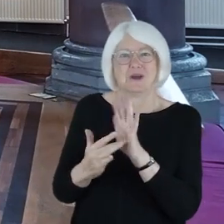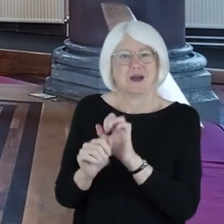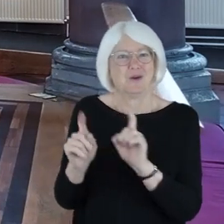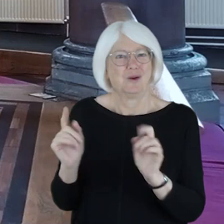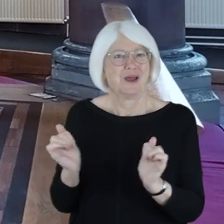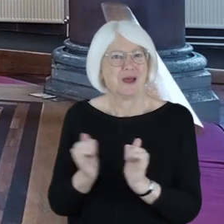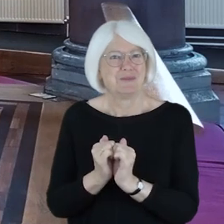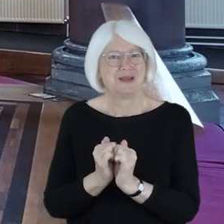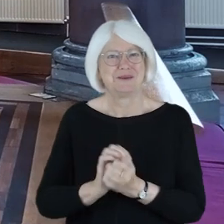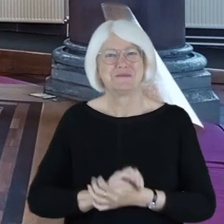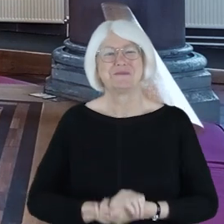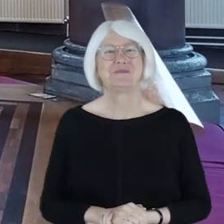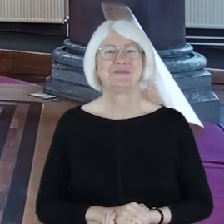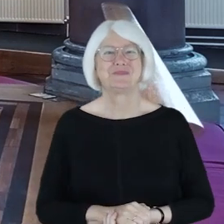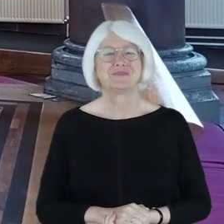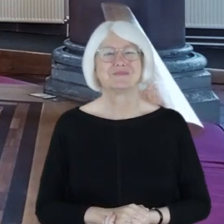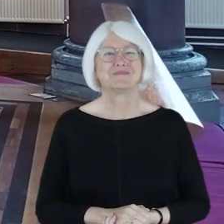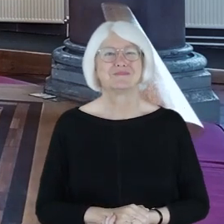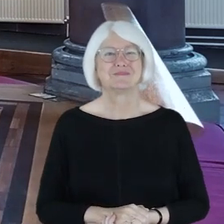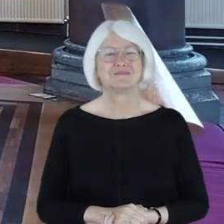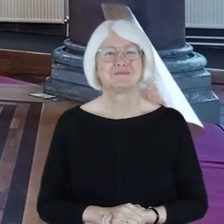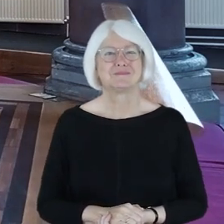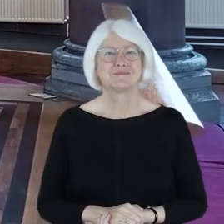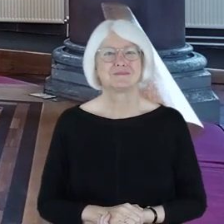Lord. Amen.